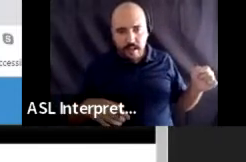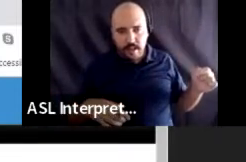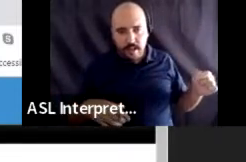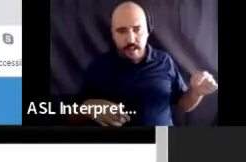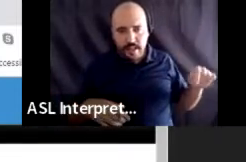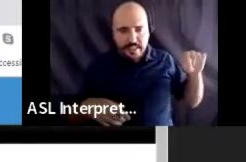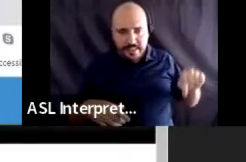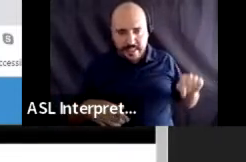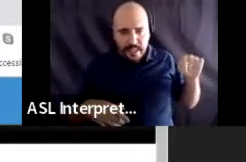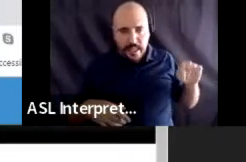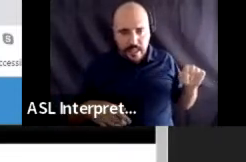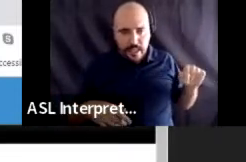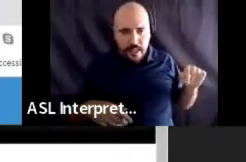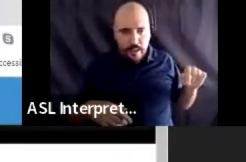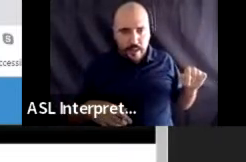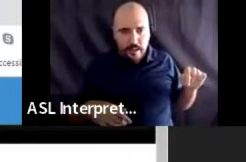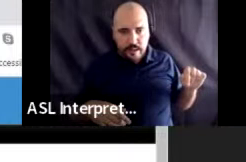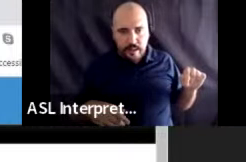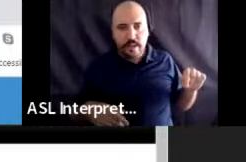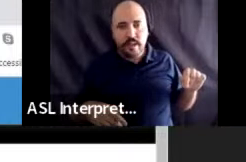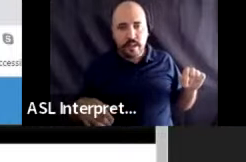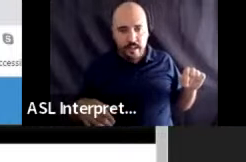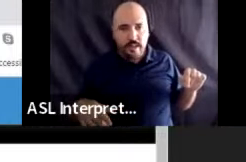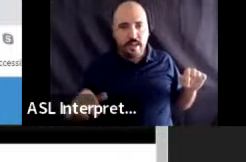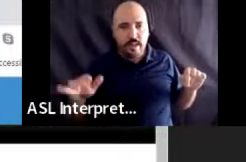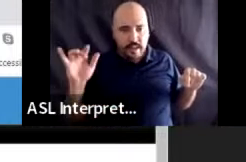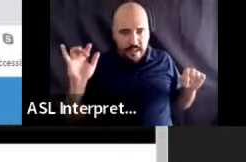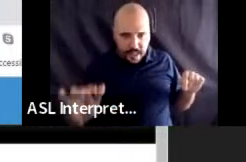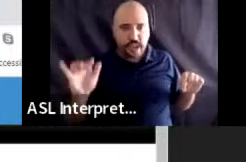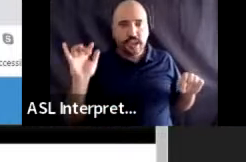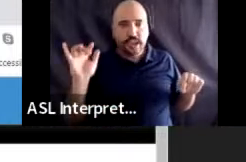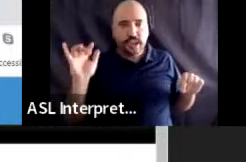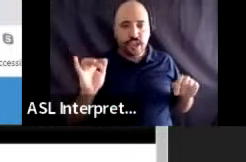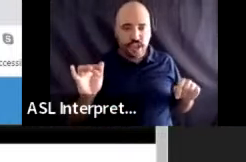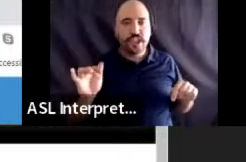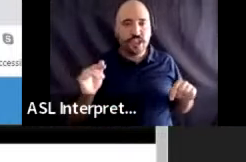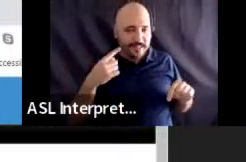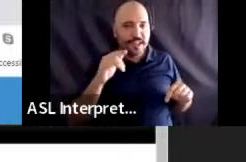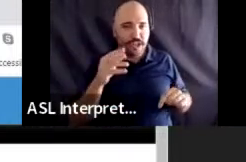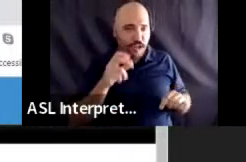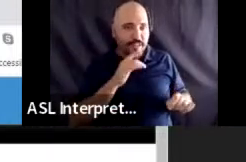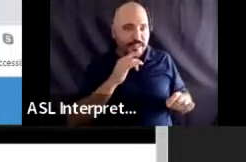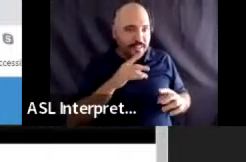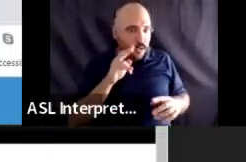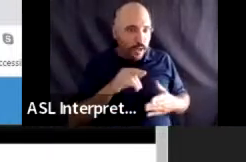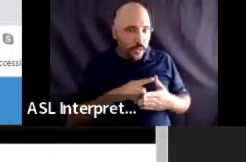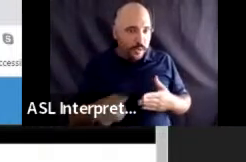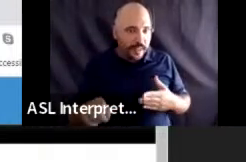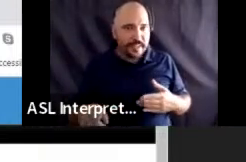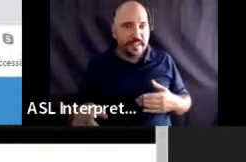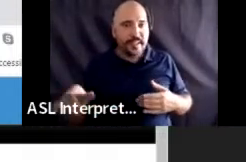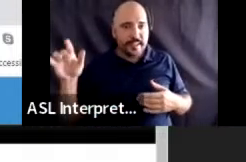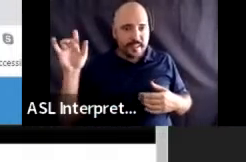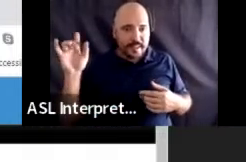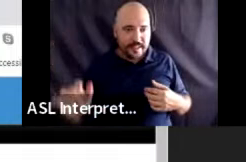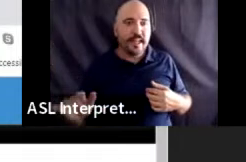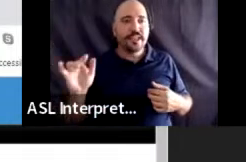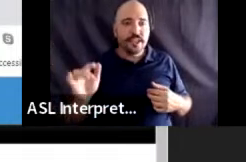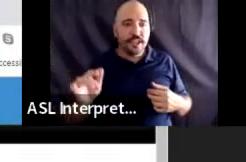down arrow to choose week. View by week radio button then not enter. checked. 2 of enter. To change the selection, press up or down arrow. View by week radio button not